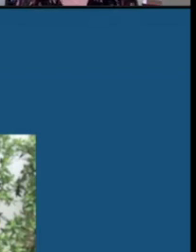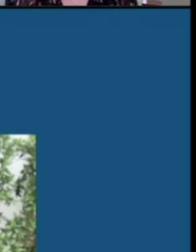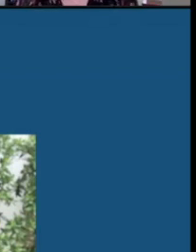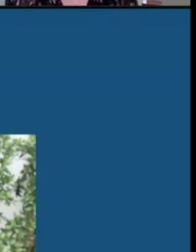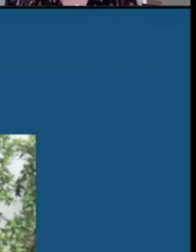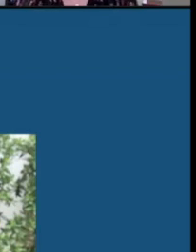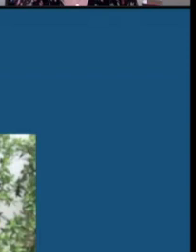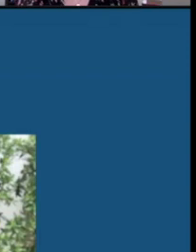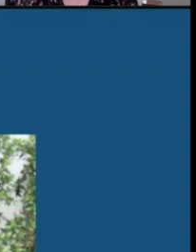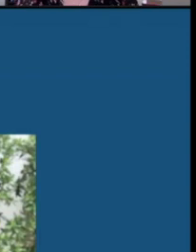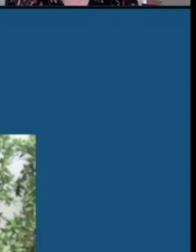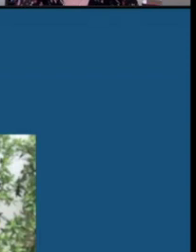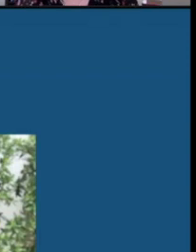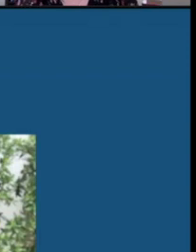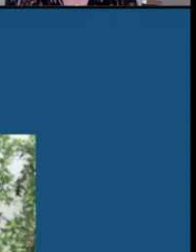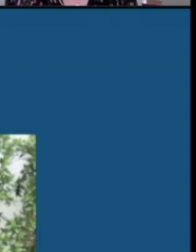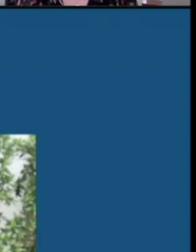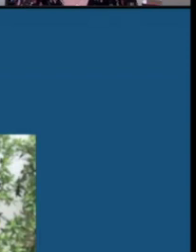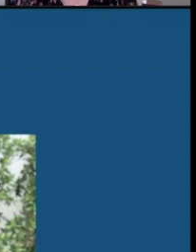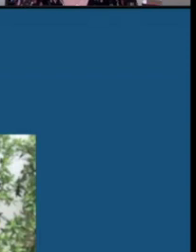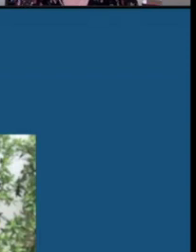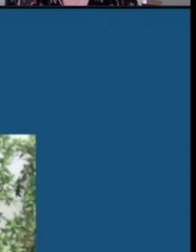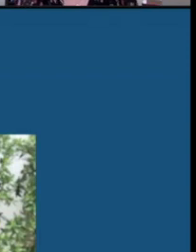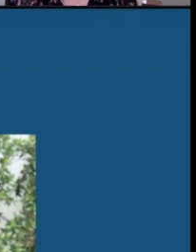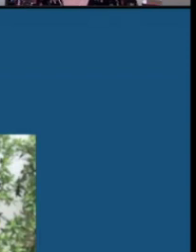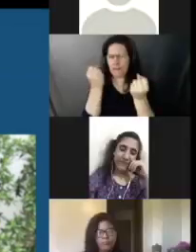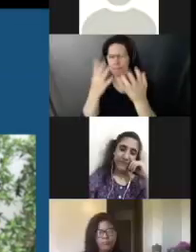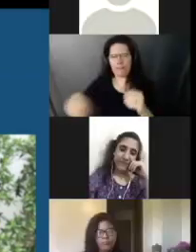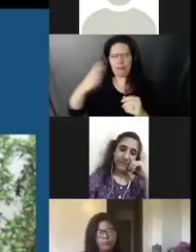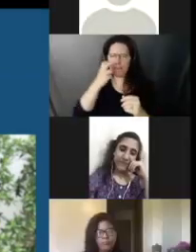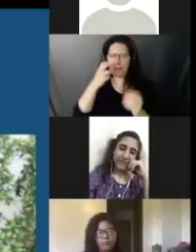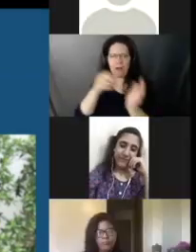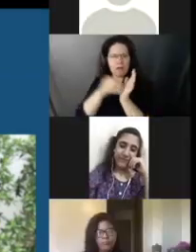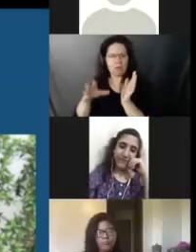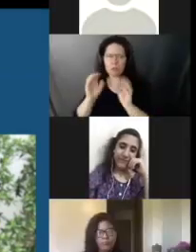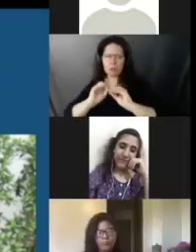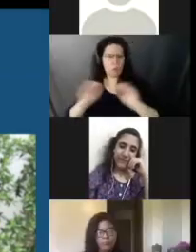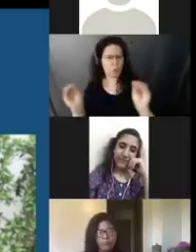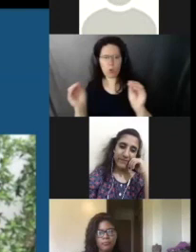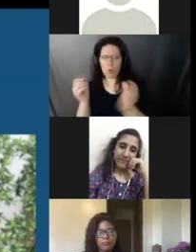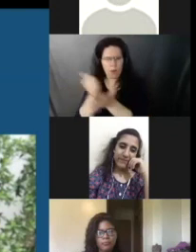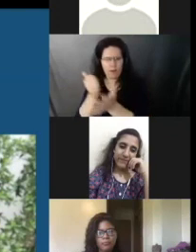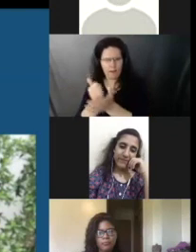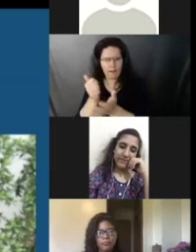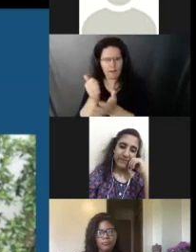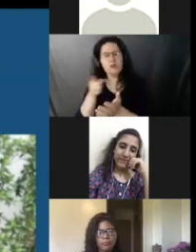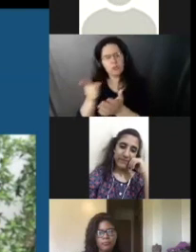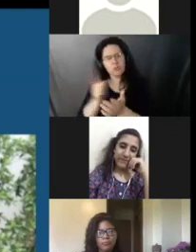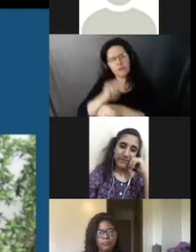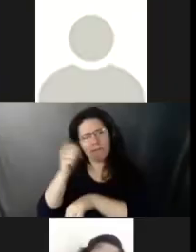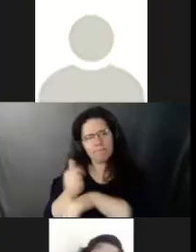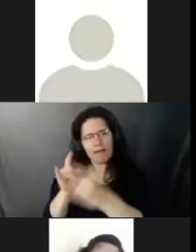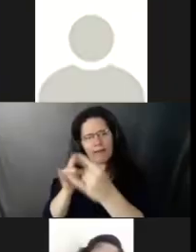Safira began conducting workshops and camps for visually impaired youth on mobility and life skills. Today, Safira works with